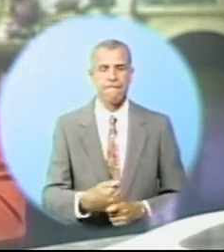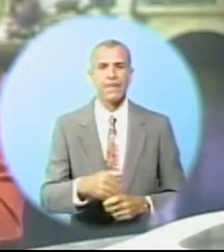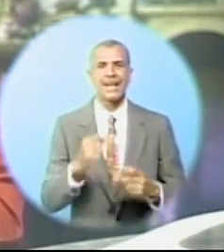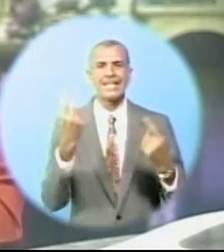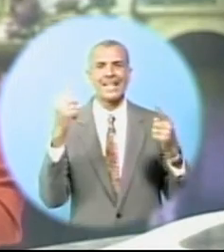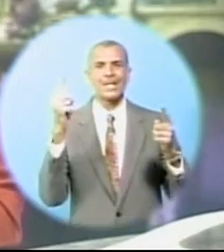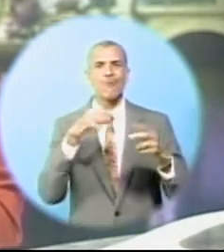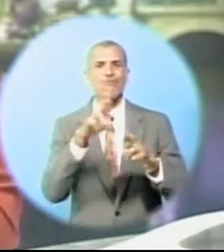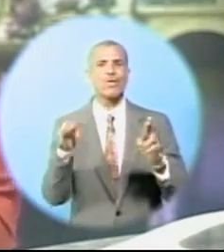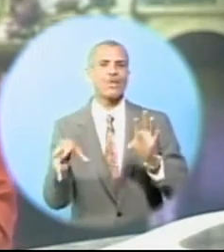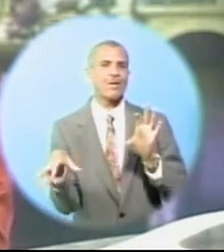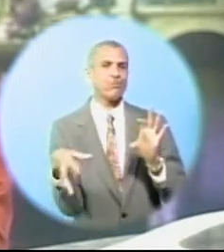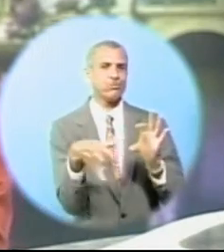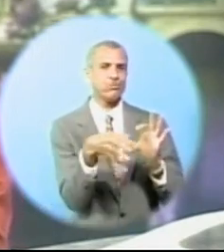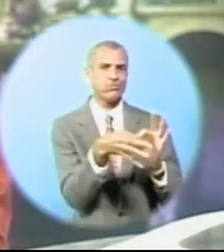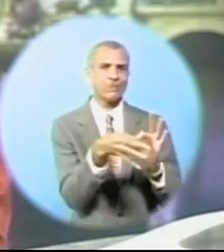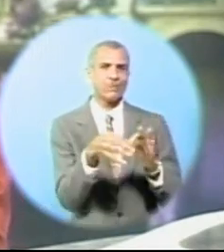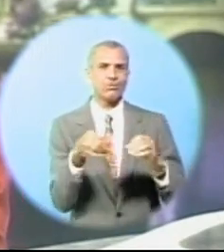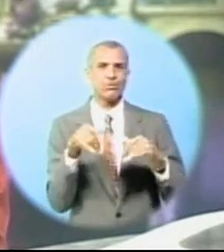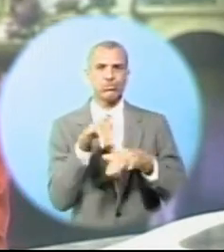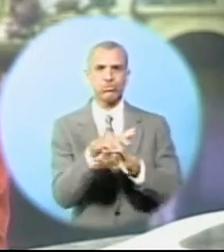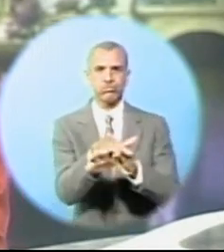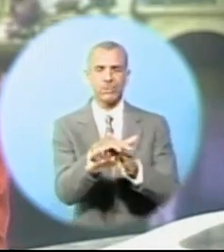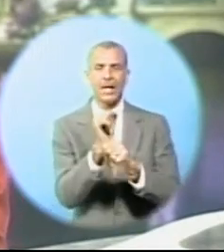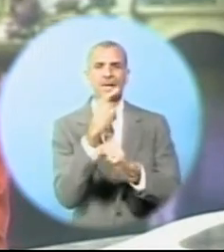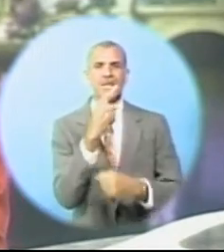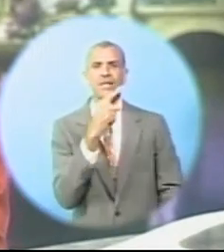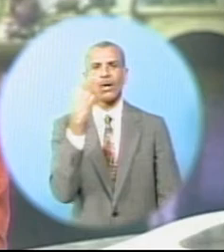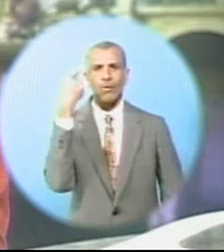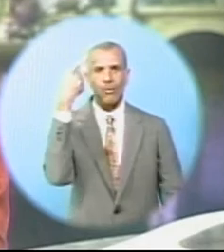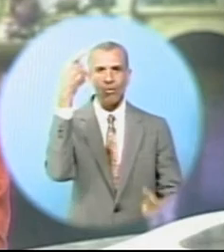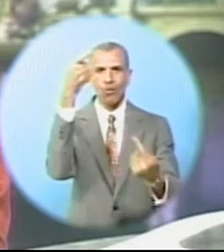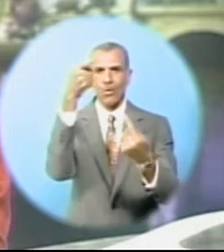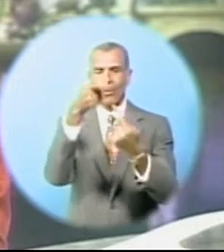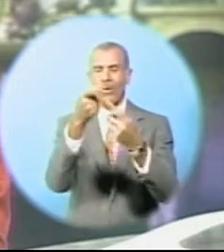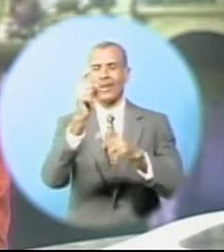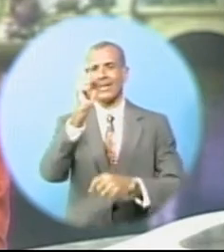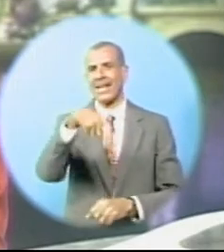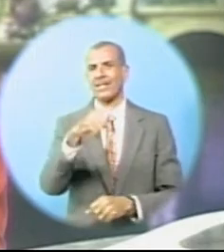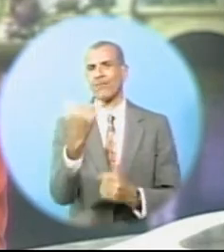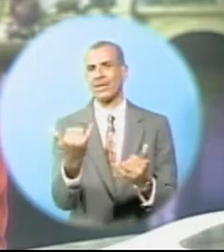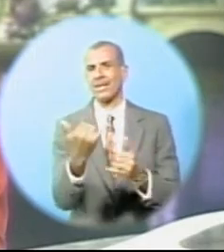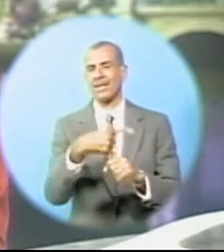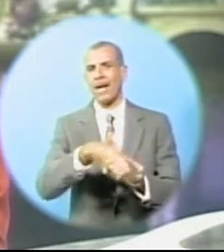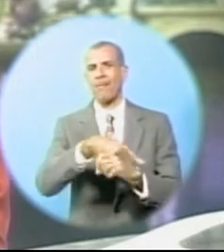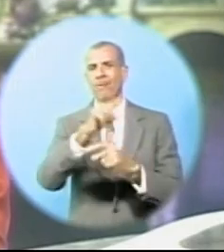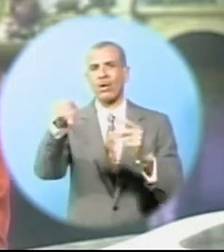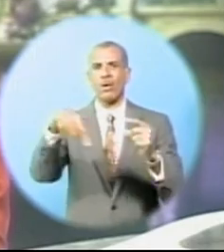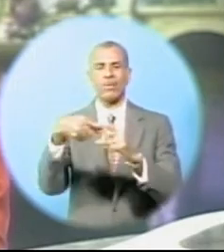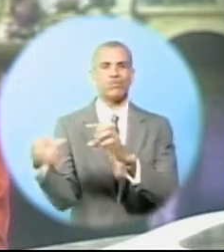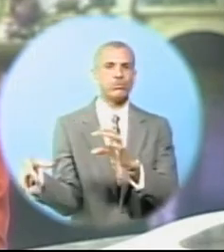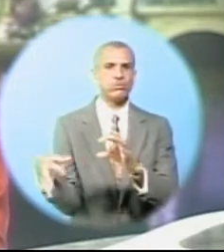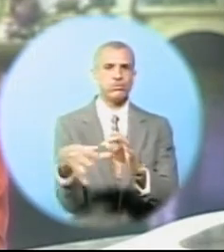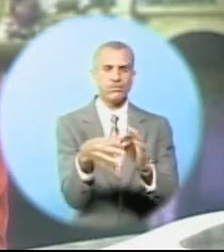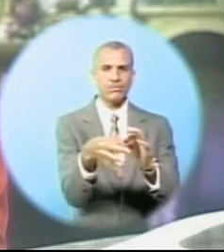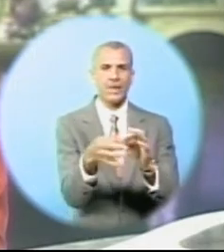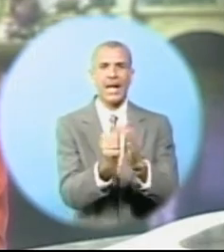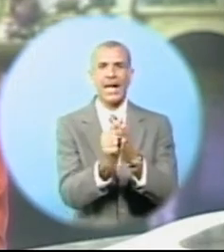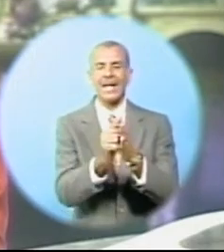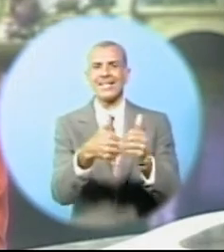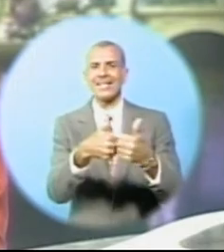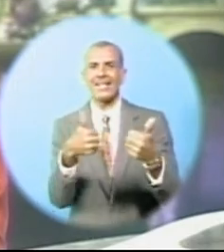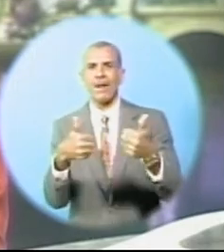Successful regional integration is an attainable goal which is necessary in a time of globalization. As separate